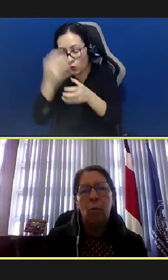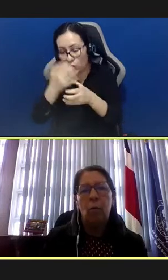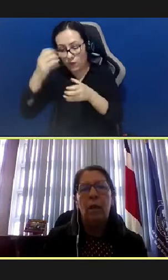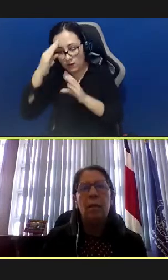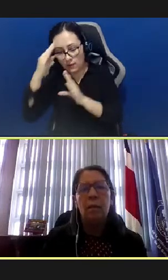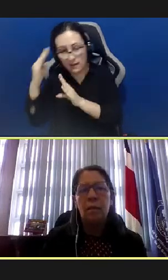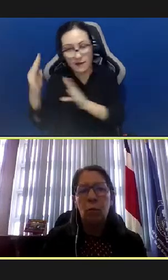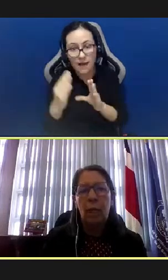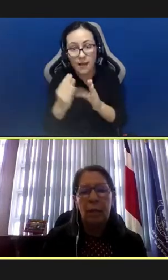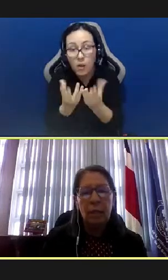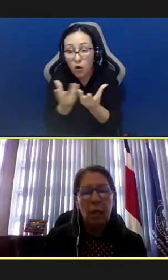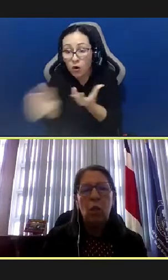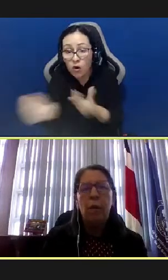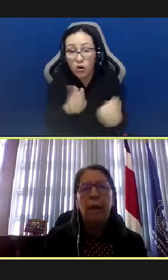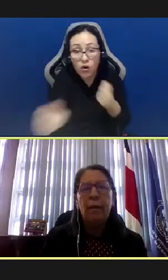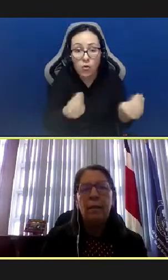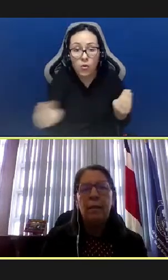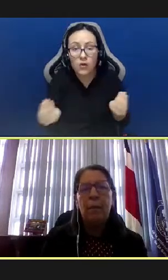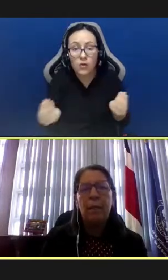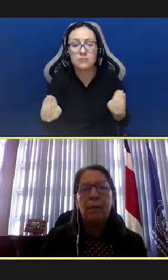of an operations committee